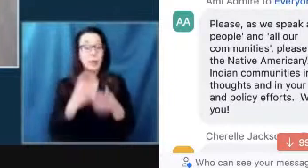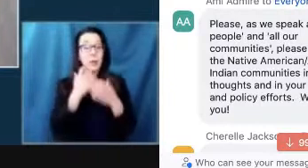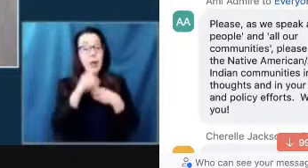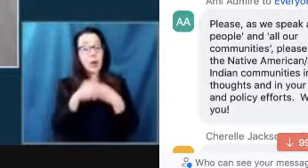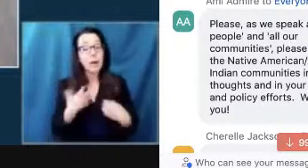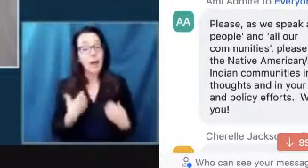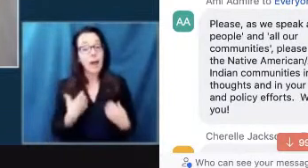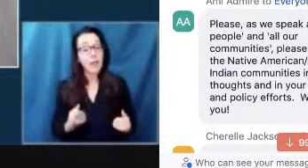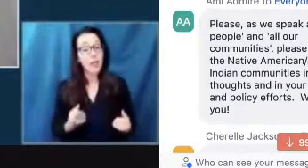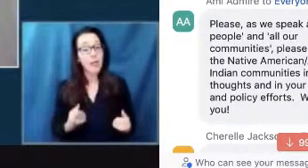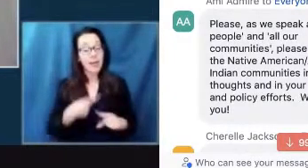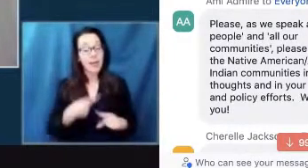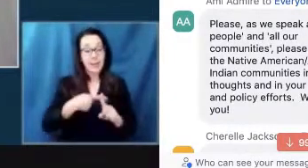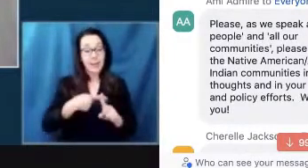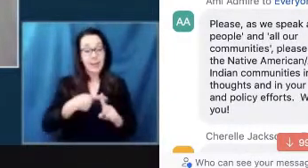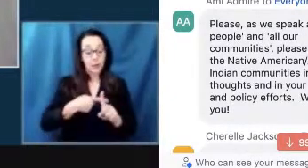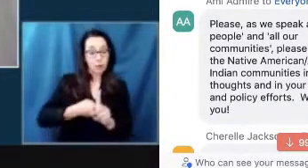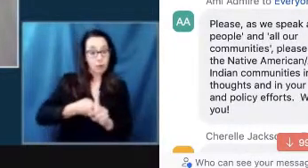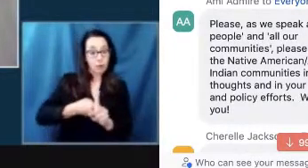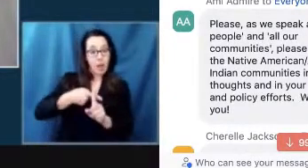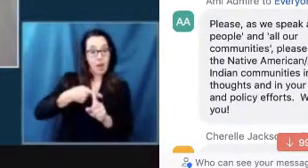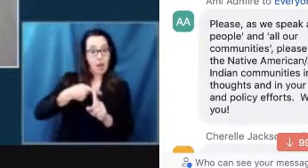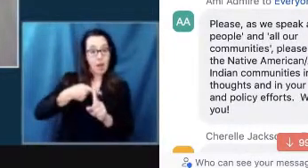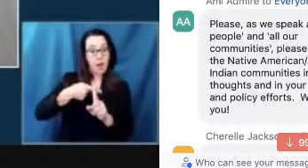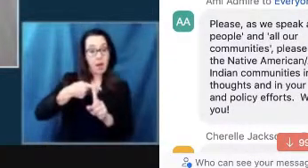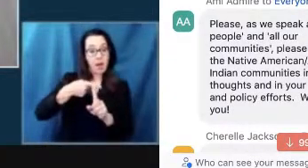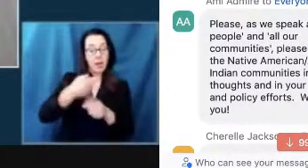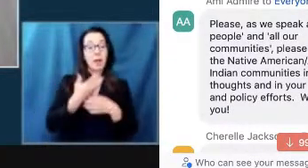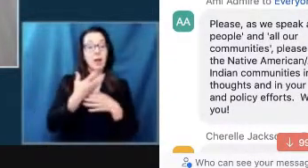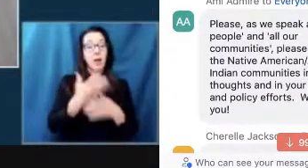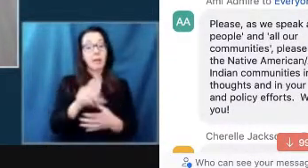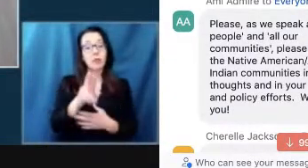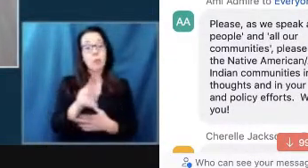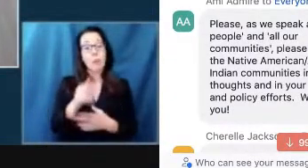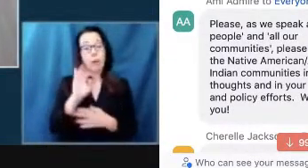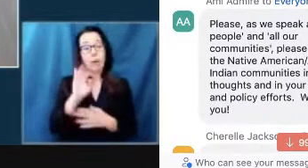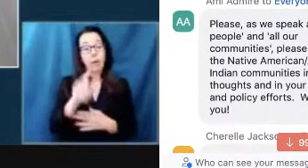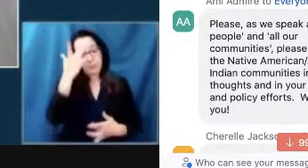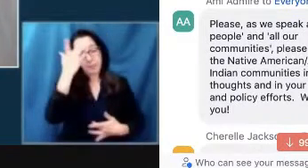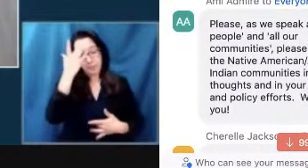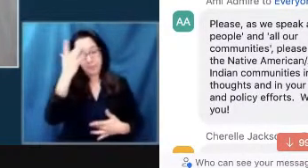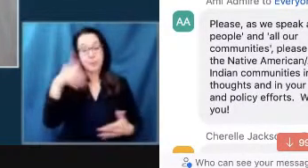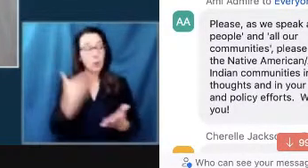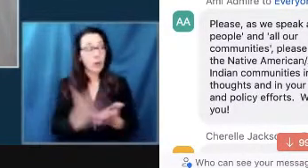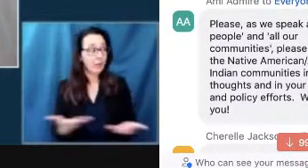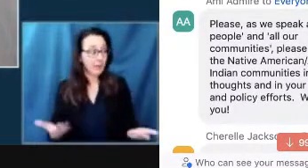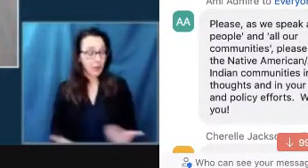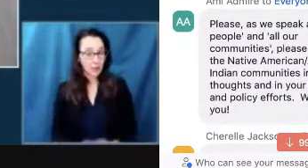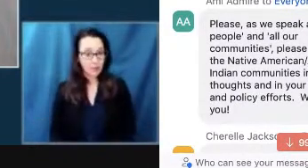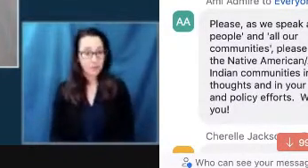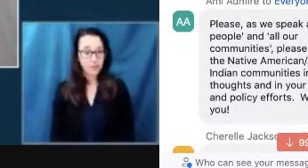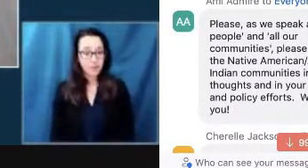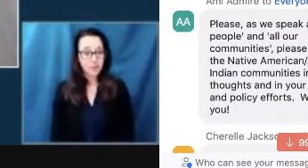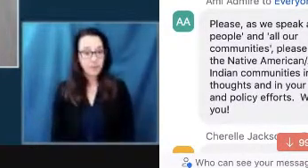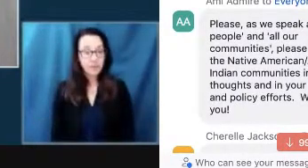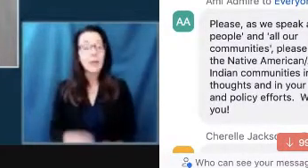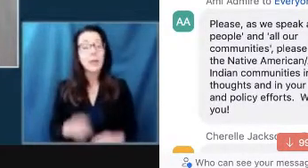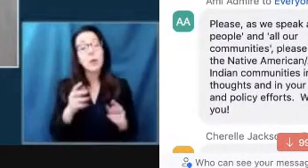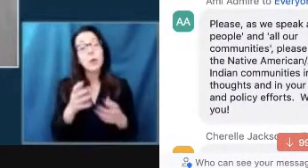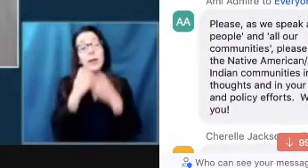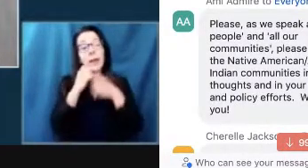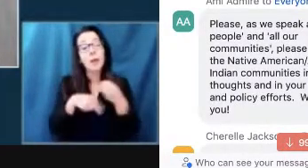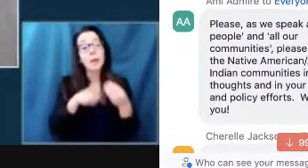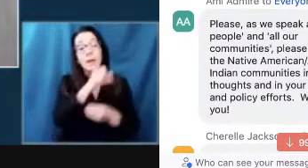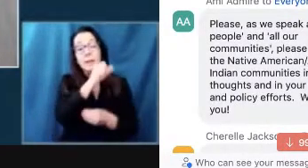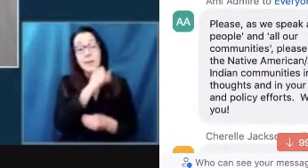are already bringing tropical pathogens to our doorstep. If you care about seniors, we are looking at the prospect of more